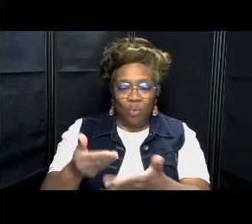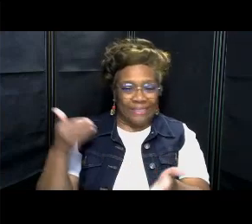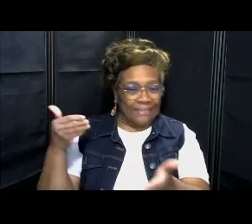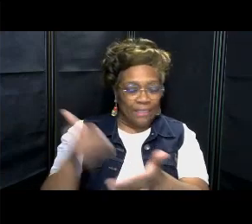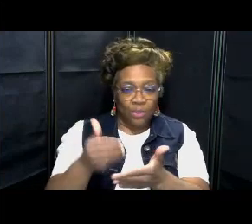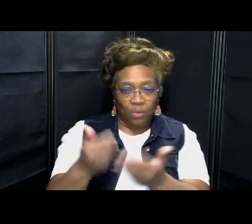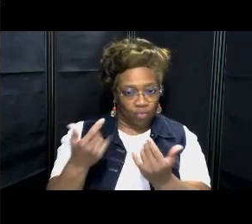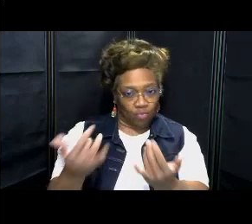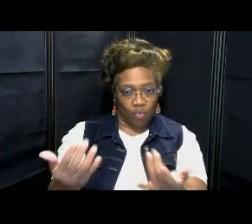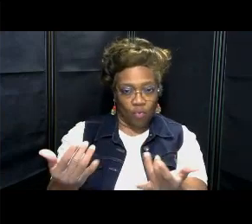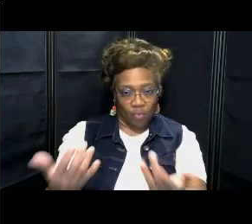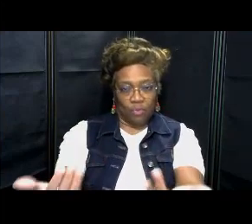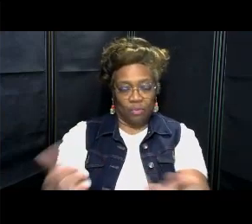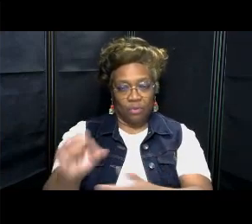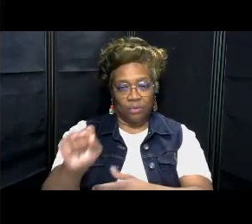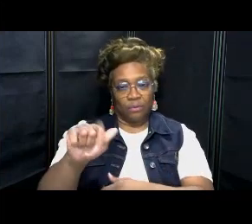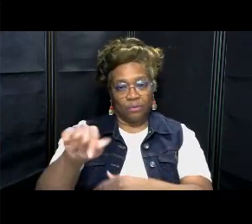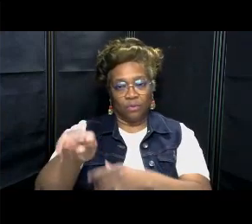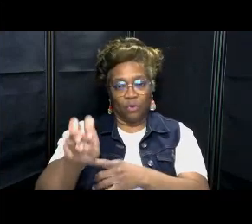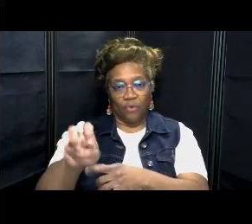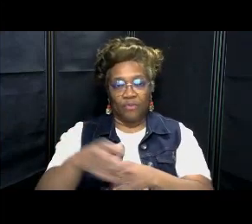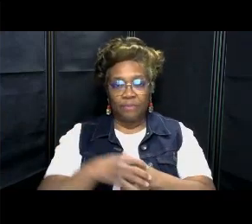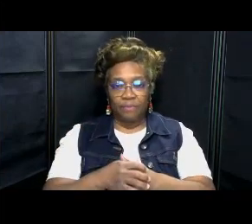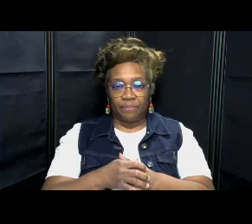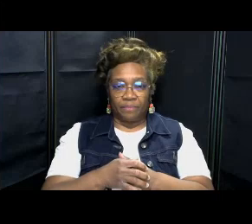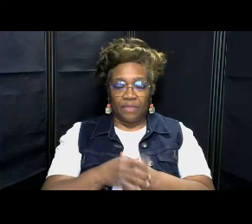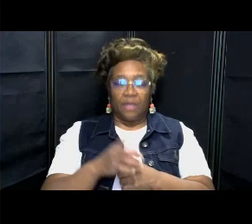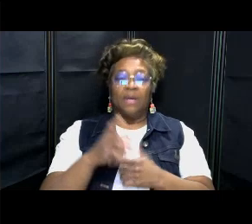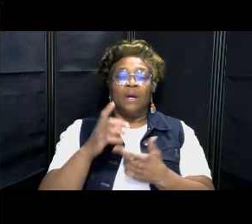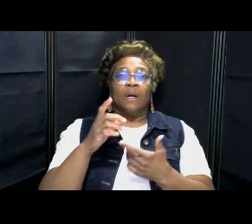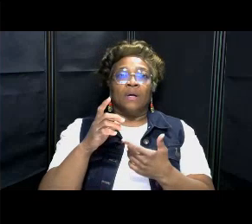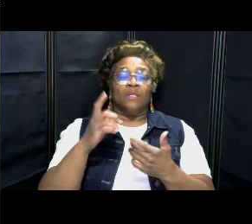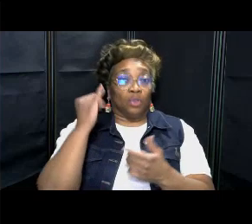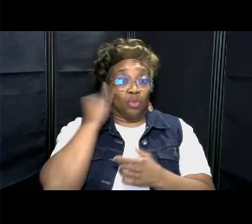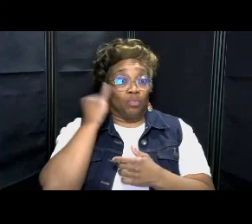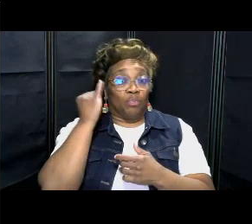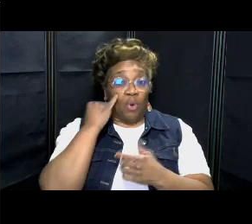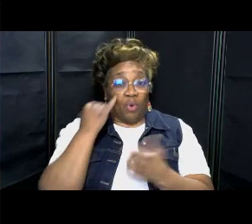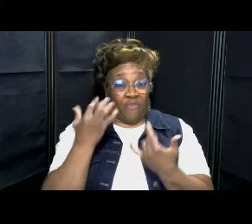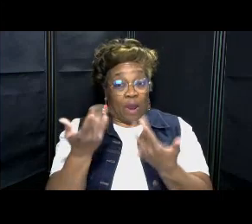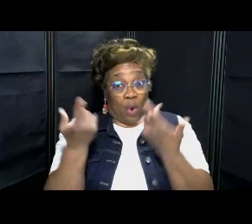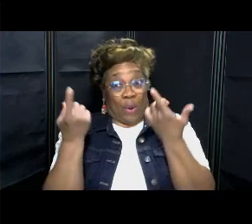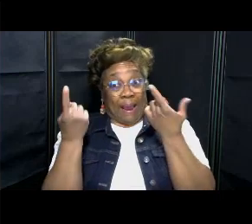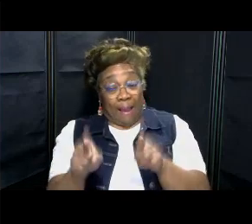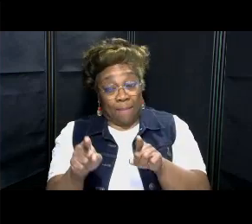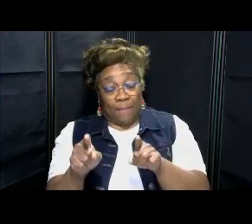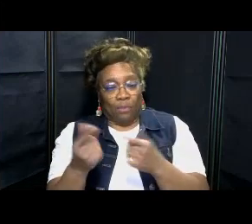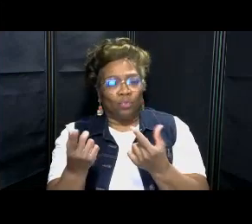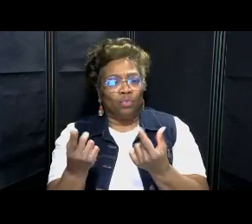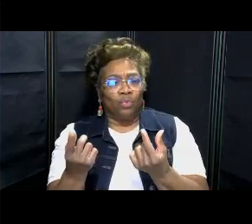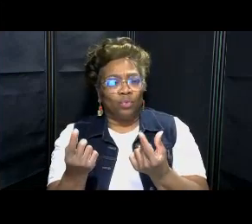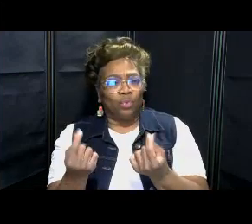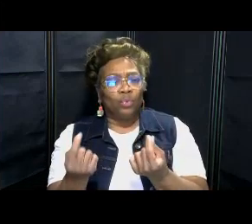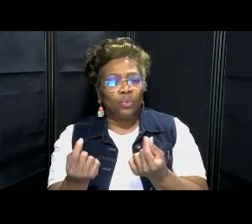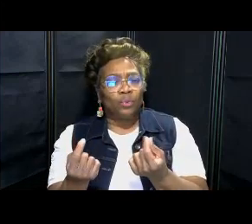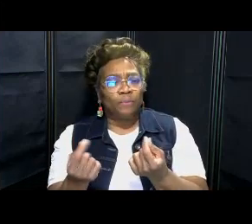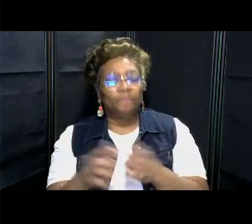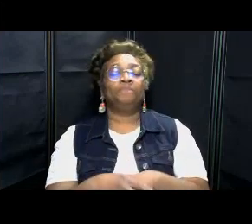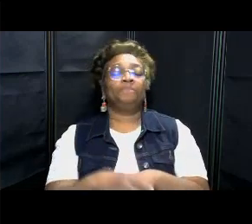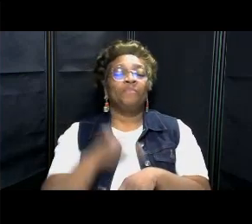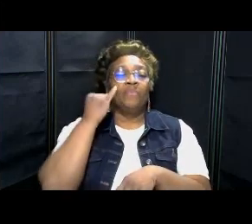stovetops. But let's say it's too late, you've got that fire. So now what are we going to do? Stovetop fires, if it's sitting on the